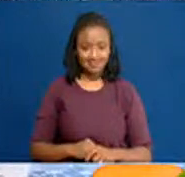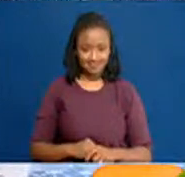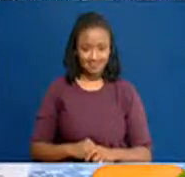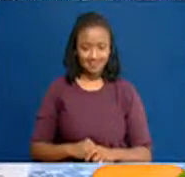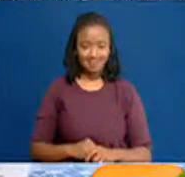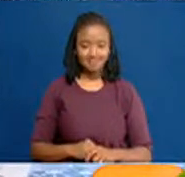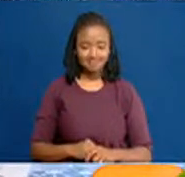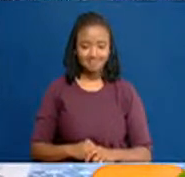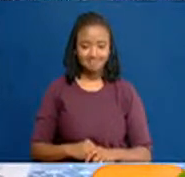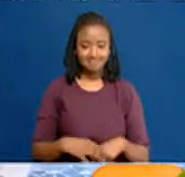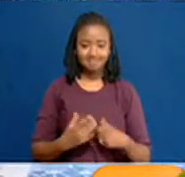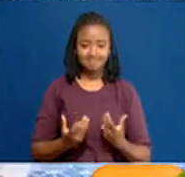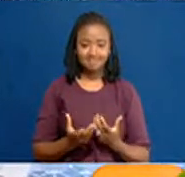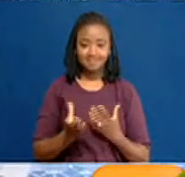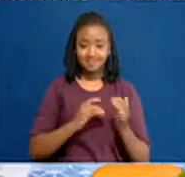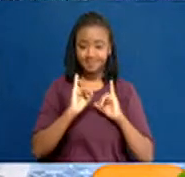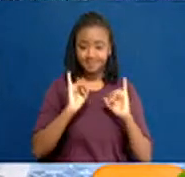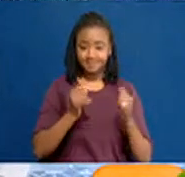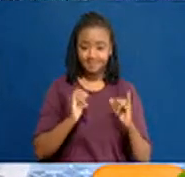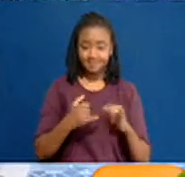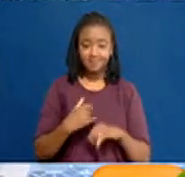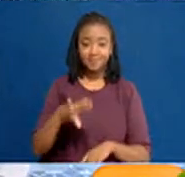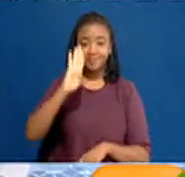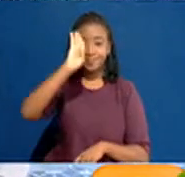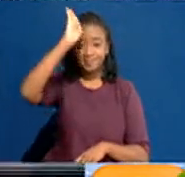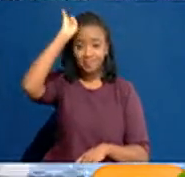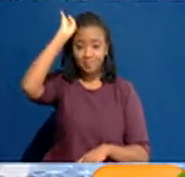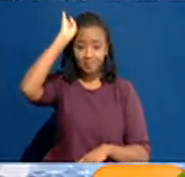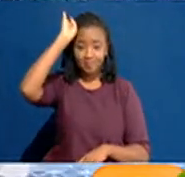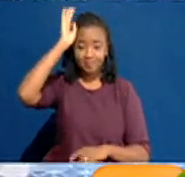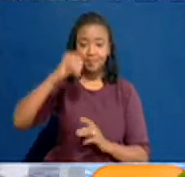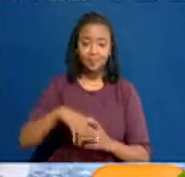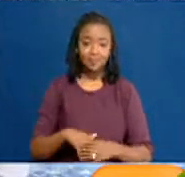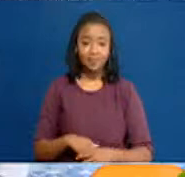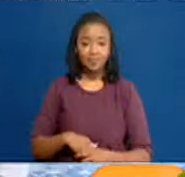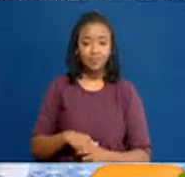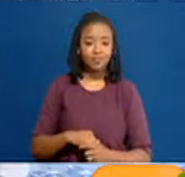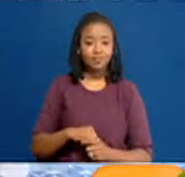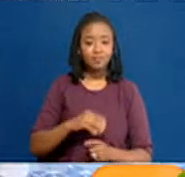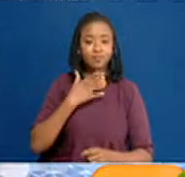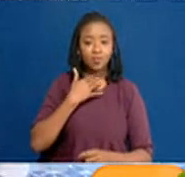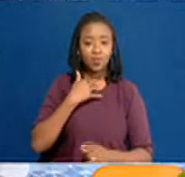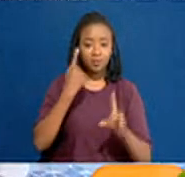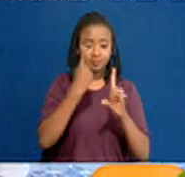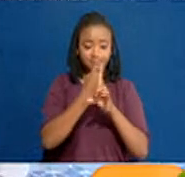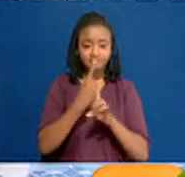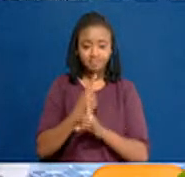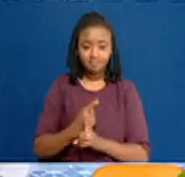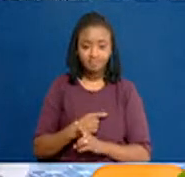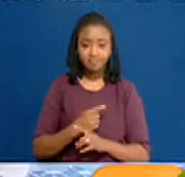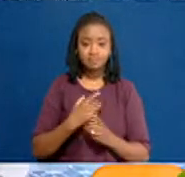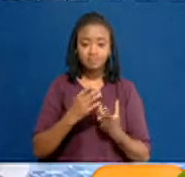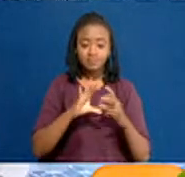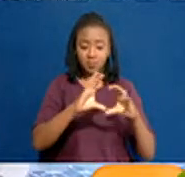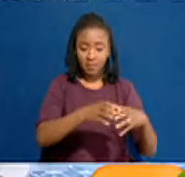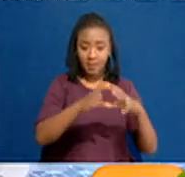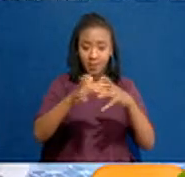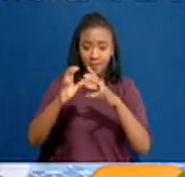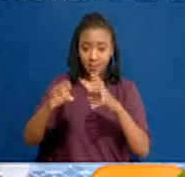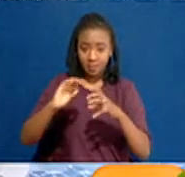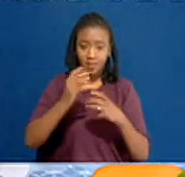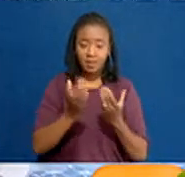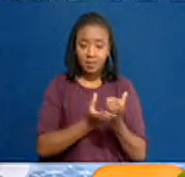Attorney General Justin Muturi warns owners of independent power producers, that is IPPs, that entered into an alleged